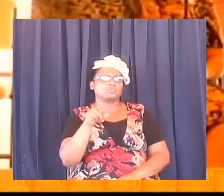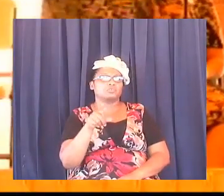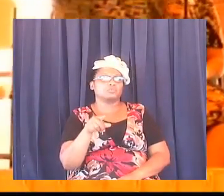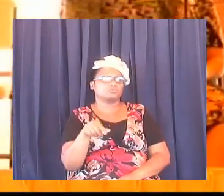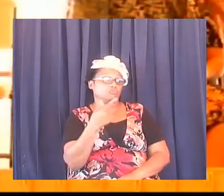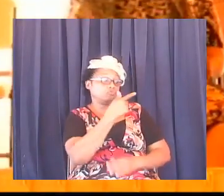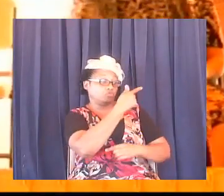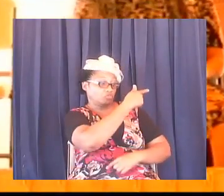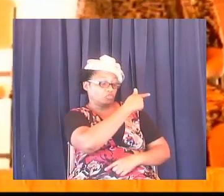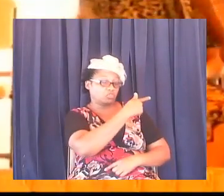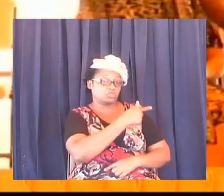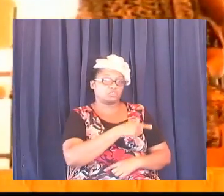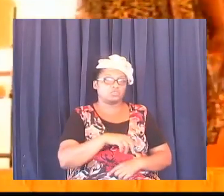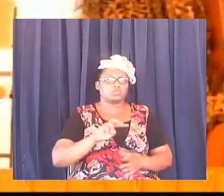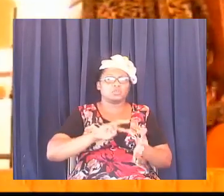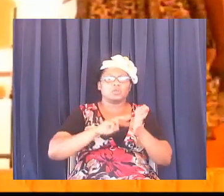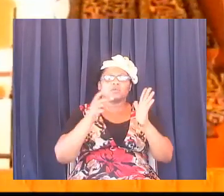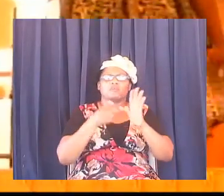there.